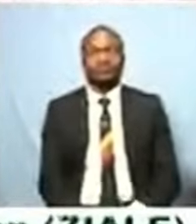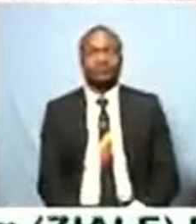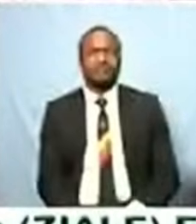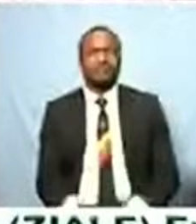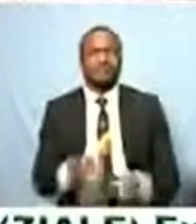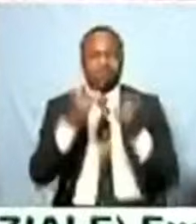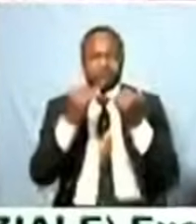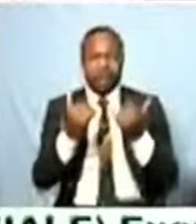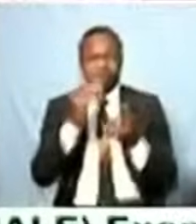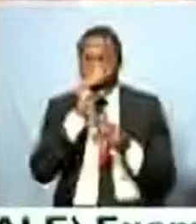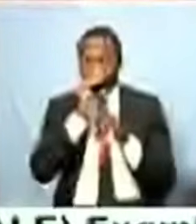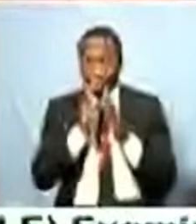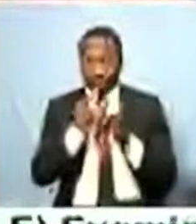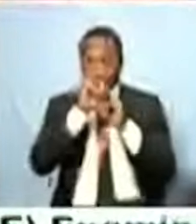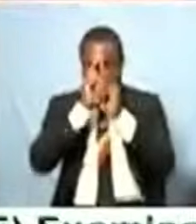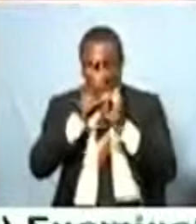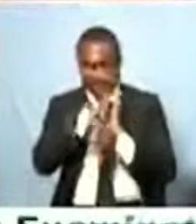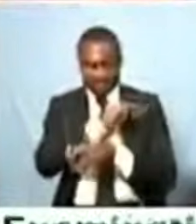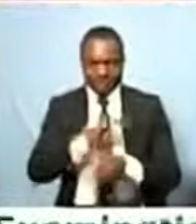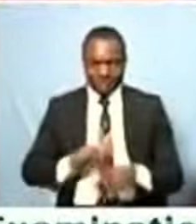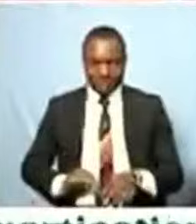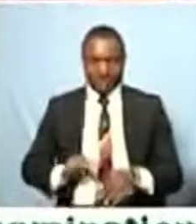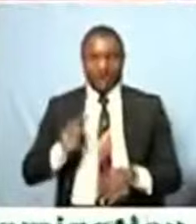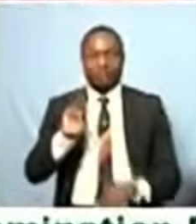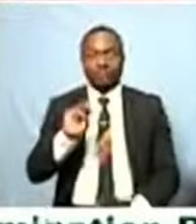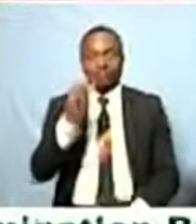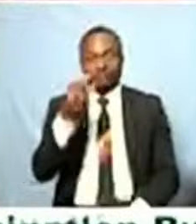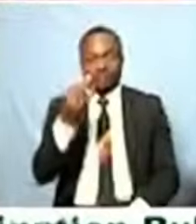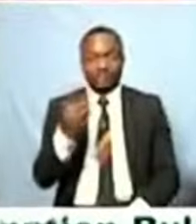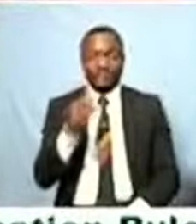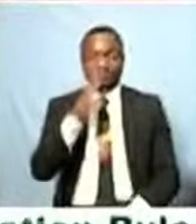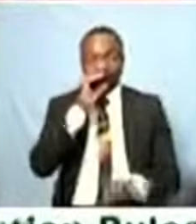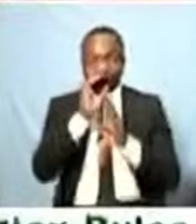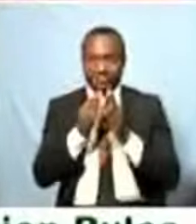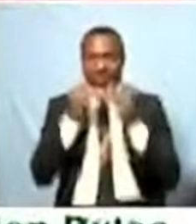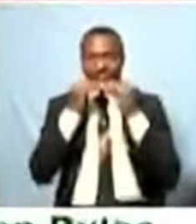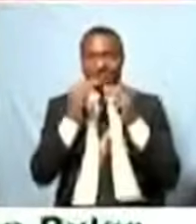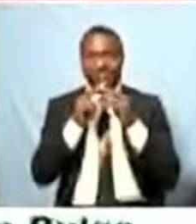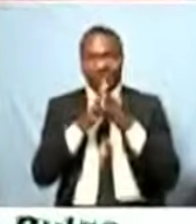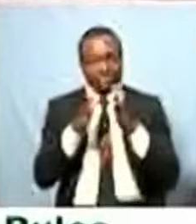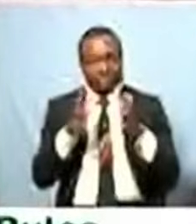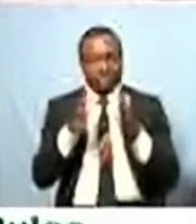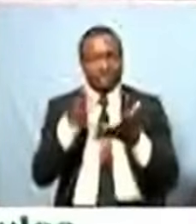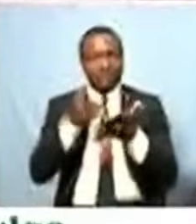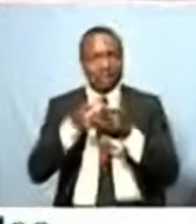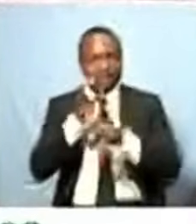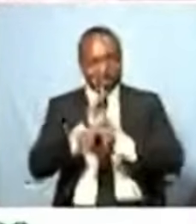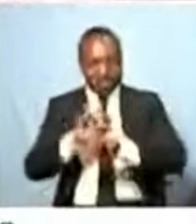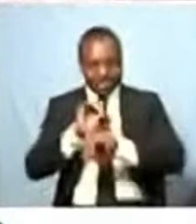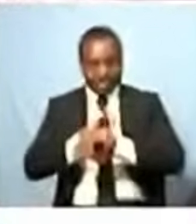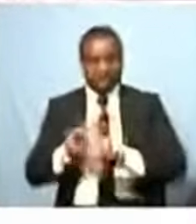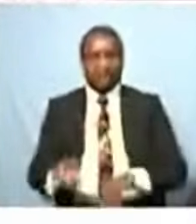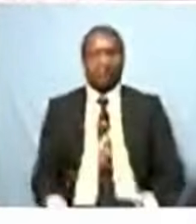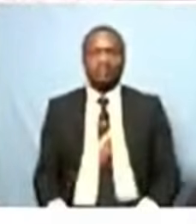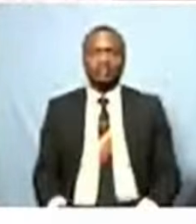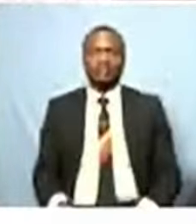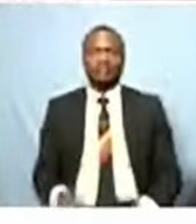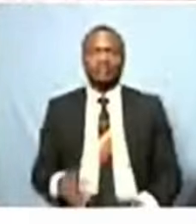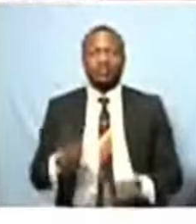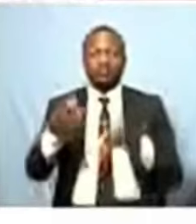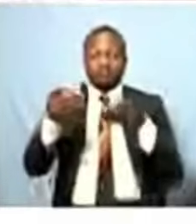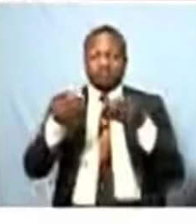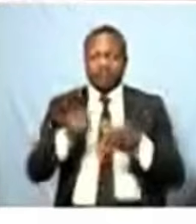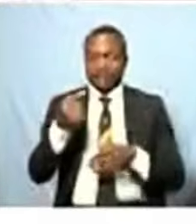Madam Speaker. The Honorable Member from Fulira. Madam Speaker, thank you very much for this opportunity to accord